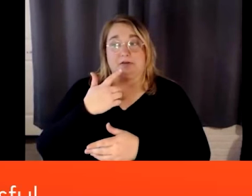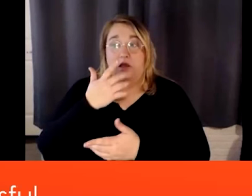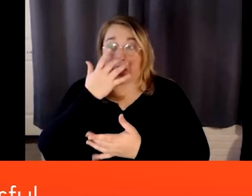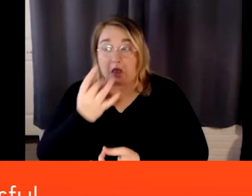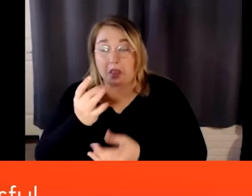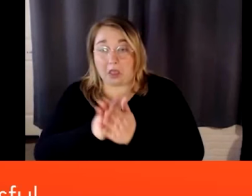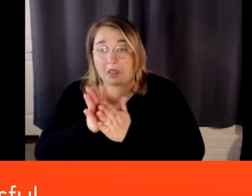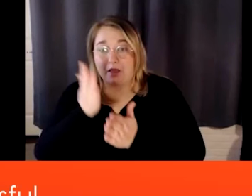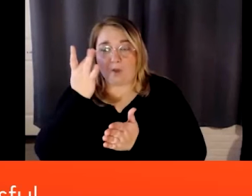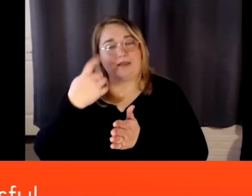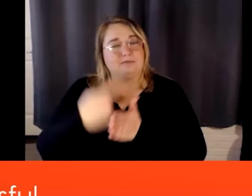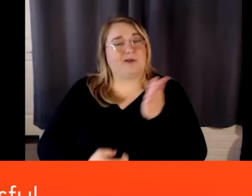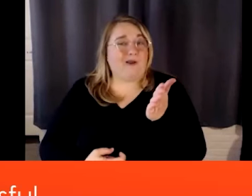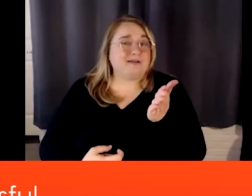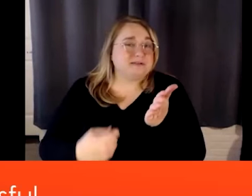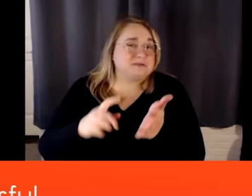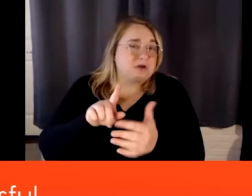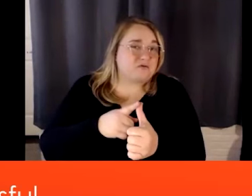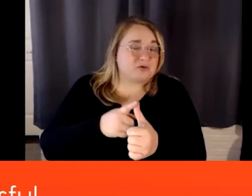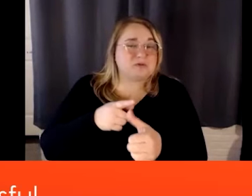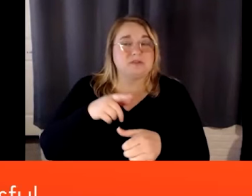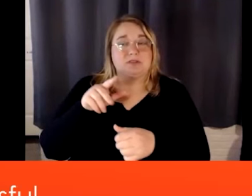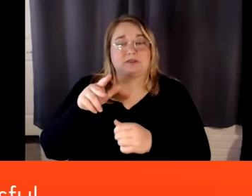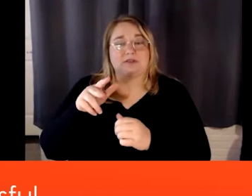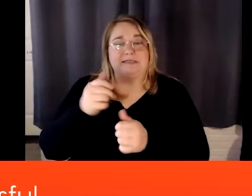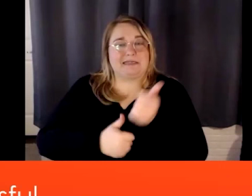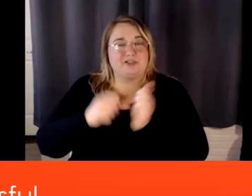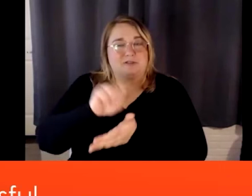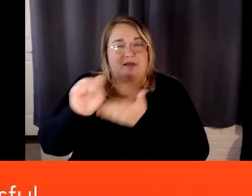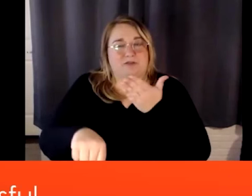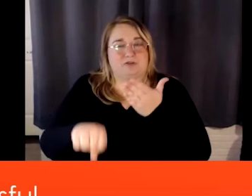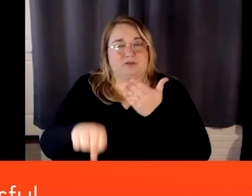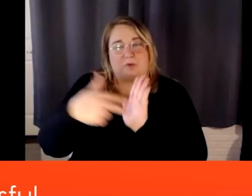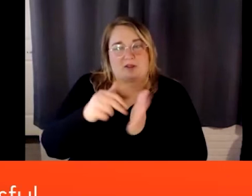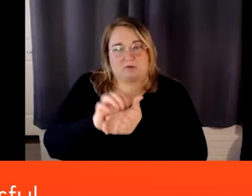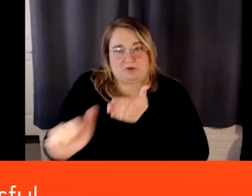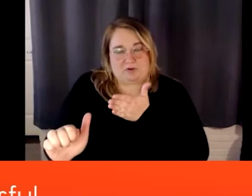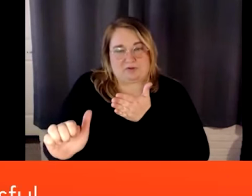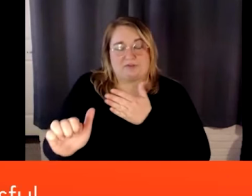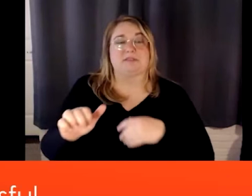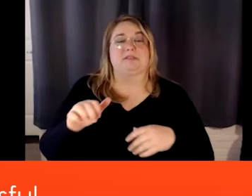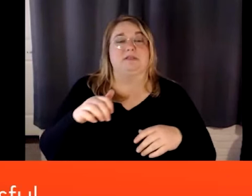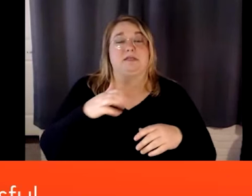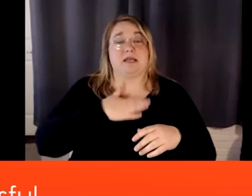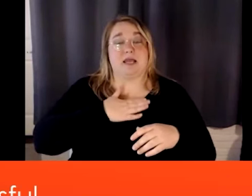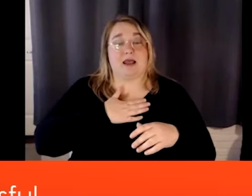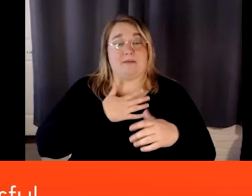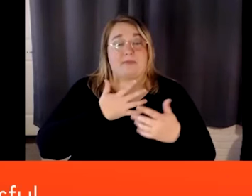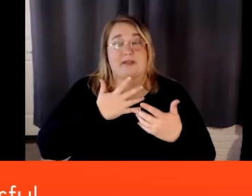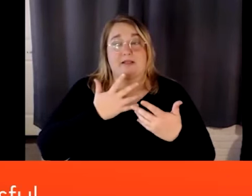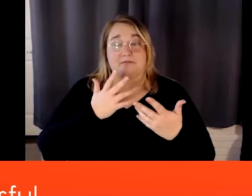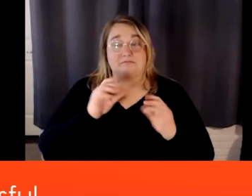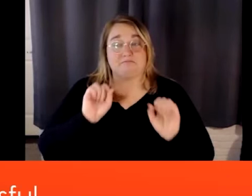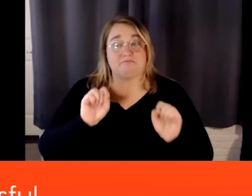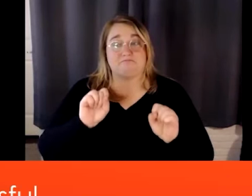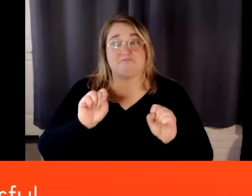at the time. And it was, I had unlimited ability to move through courses. I had to